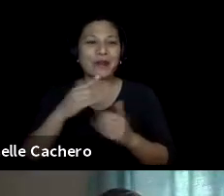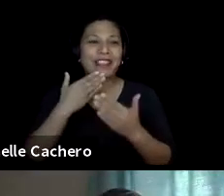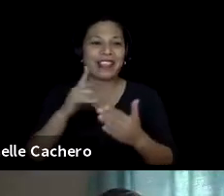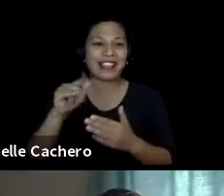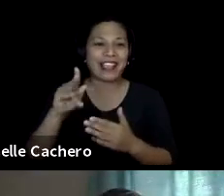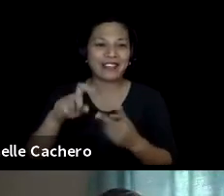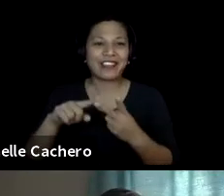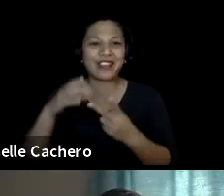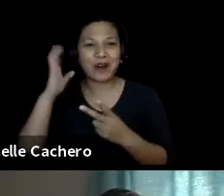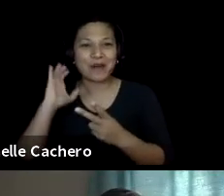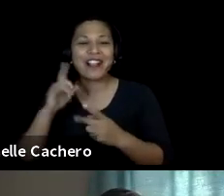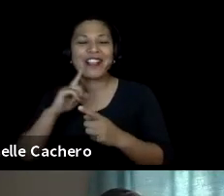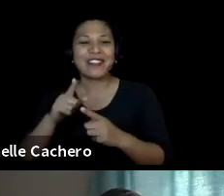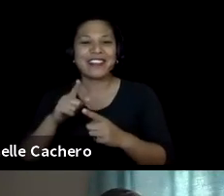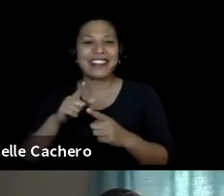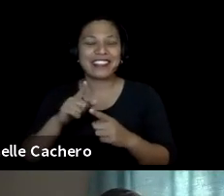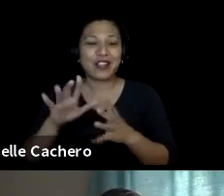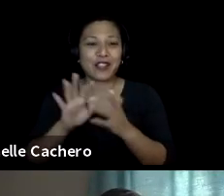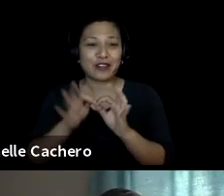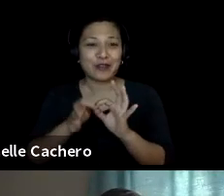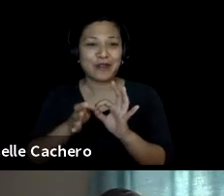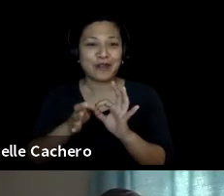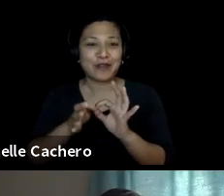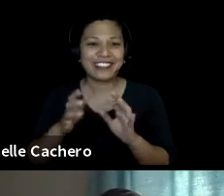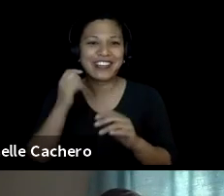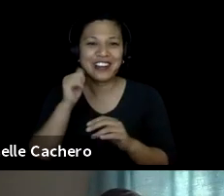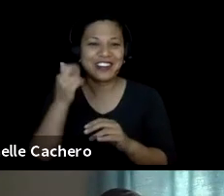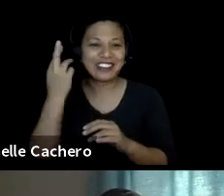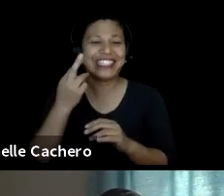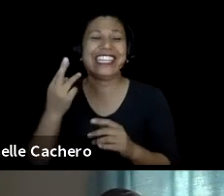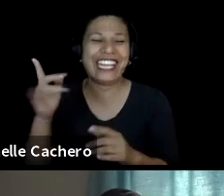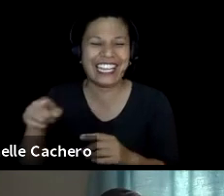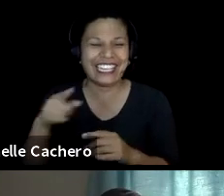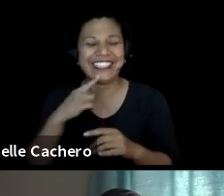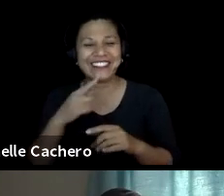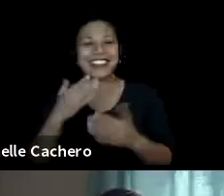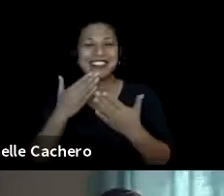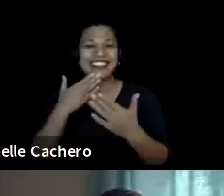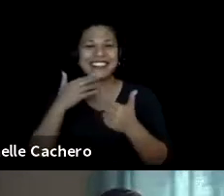was a lot of translating, and I'm really grateful